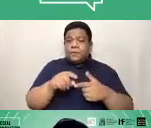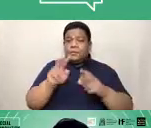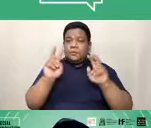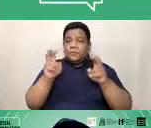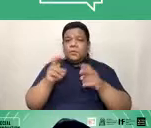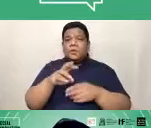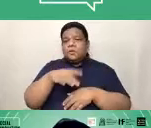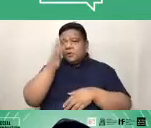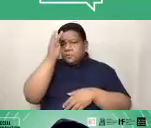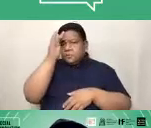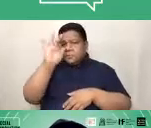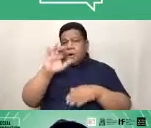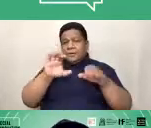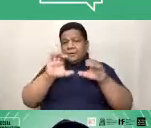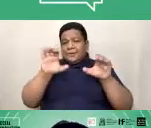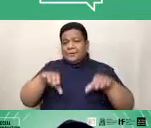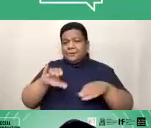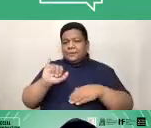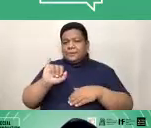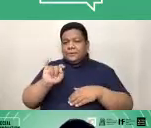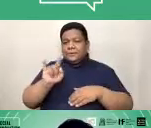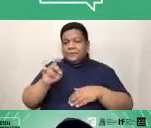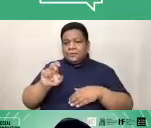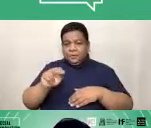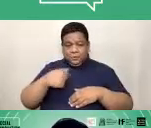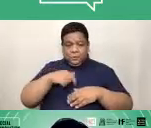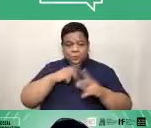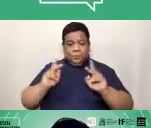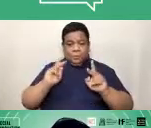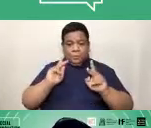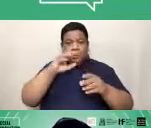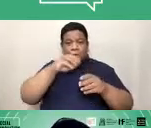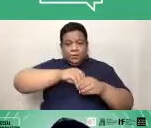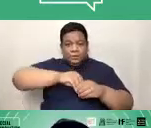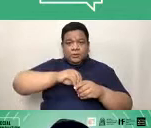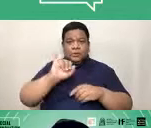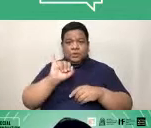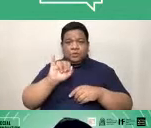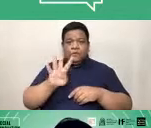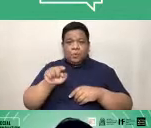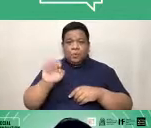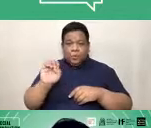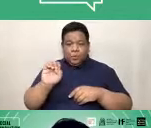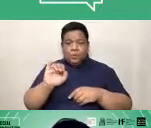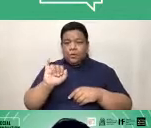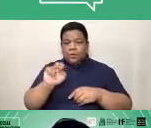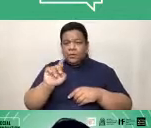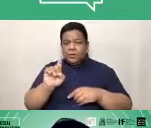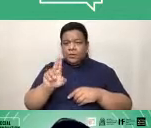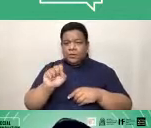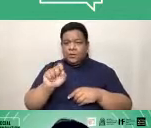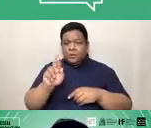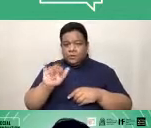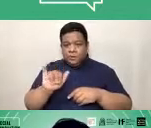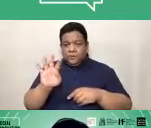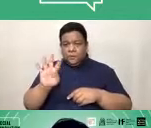smart citizens because we are people living in the Industry 4.0 and living in these smart technologies. So